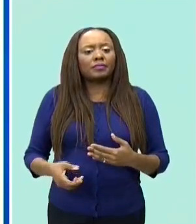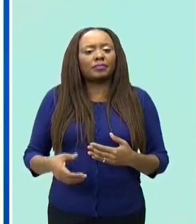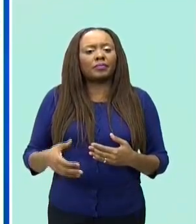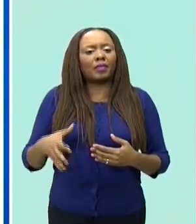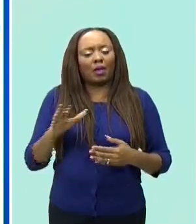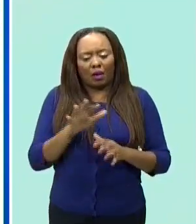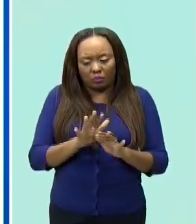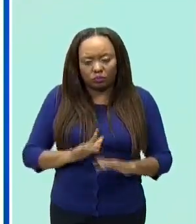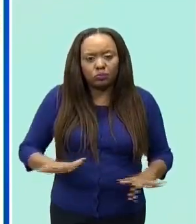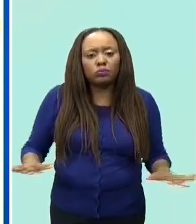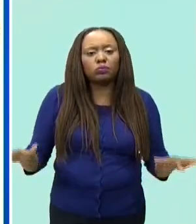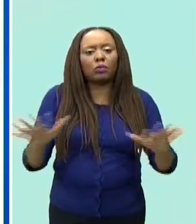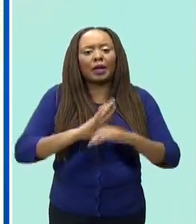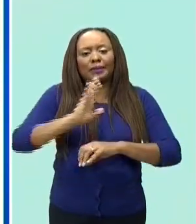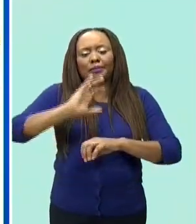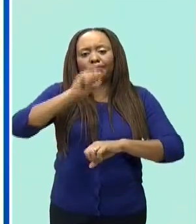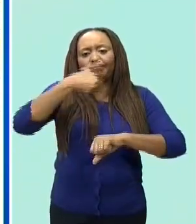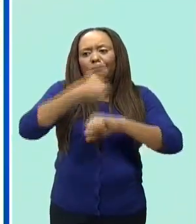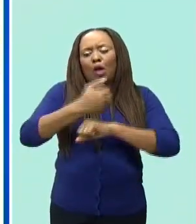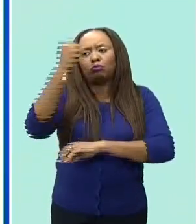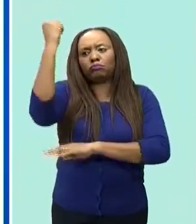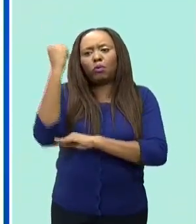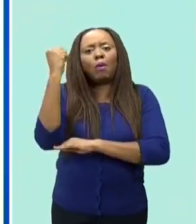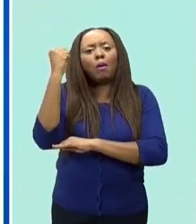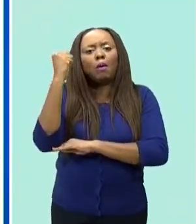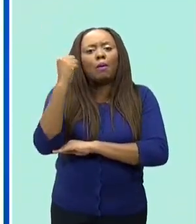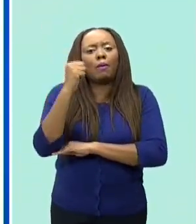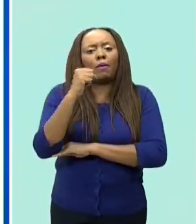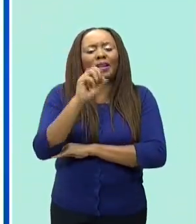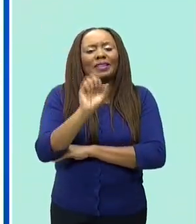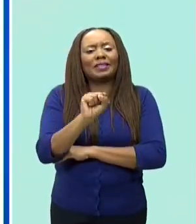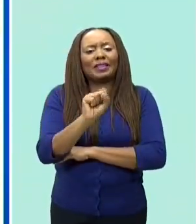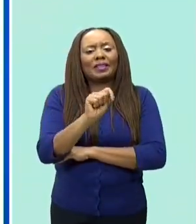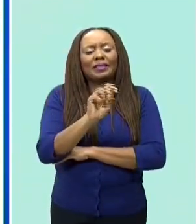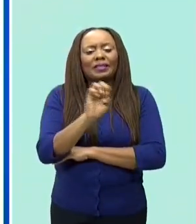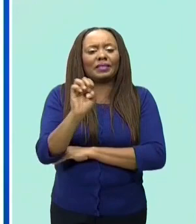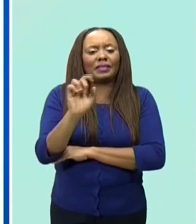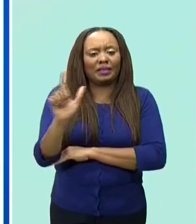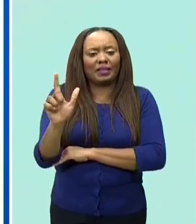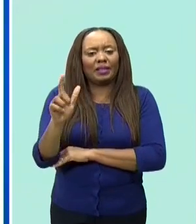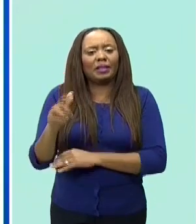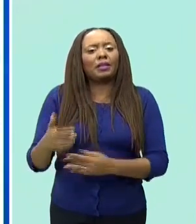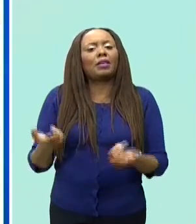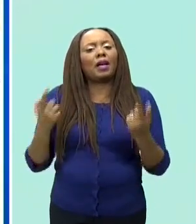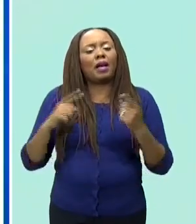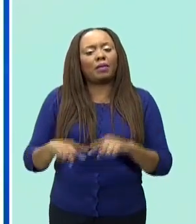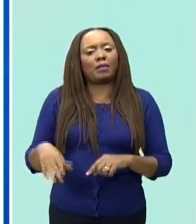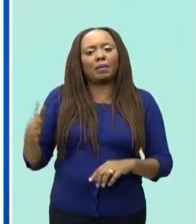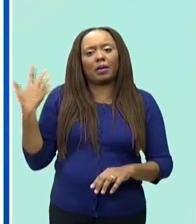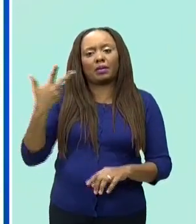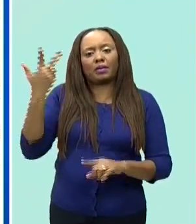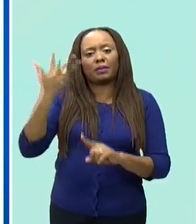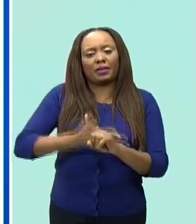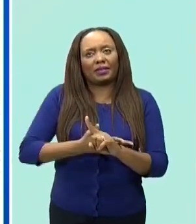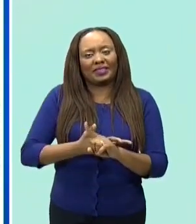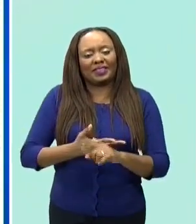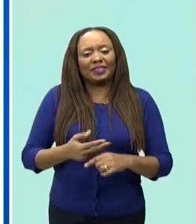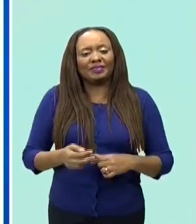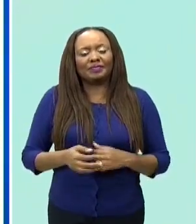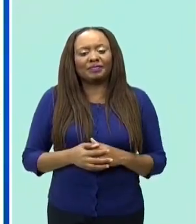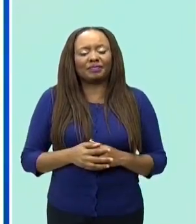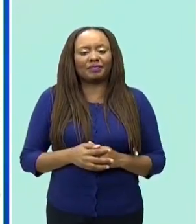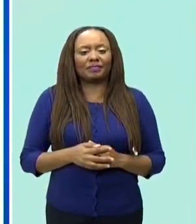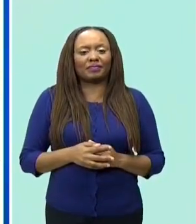excavation of the area and erection of the steel structure have been the major areas of work undertaken at the site over the past 3